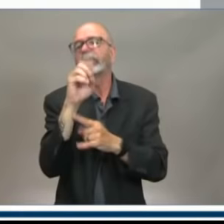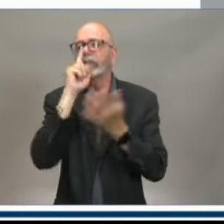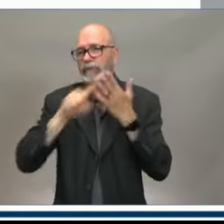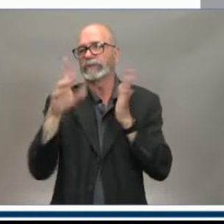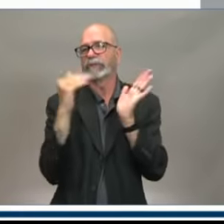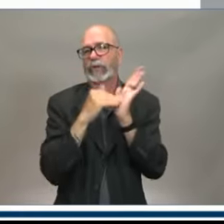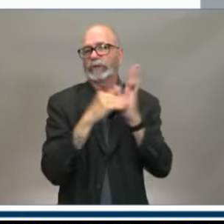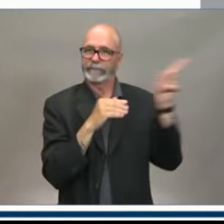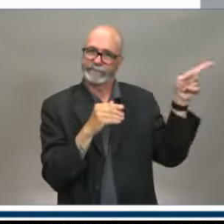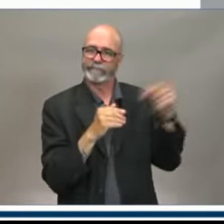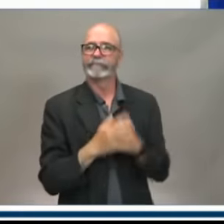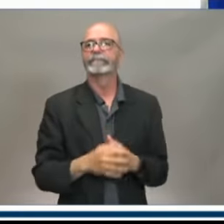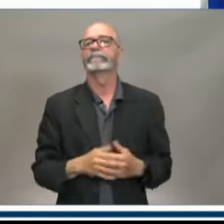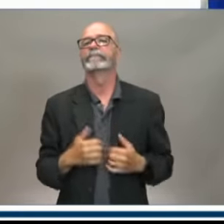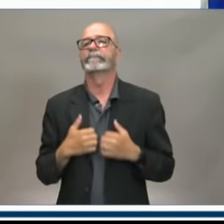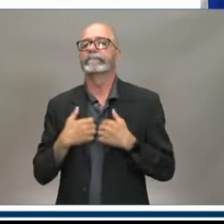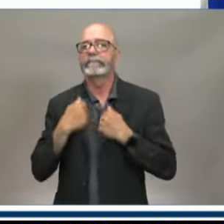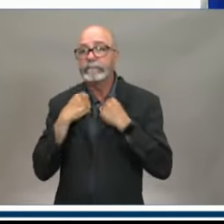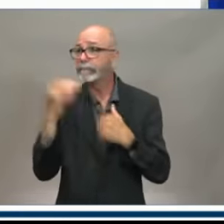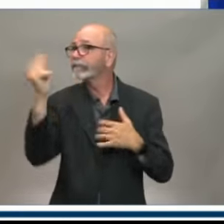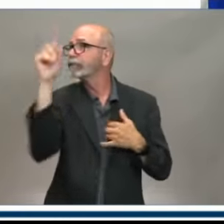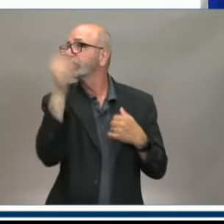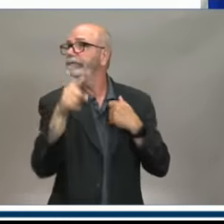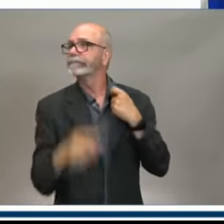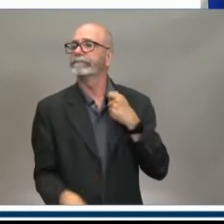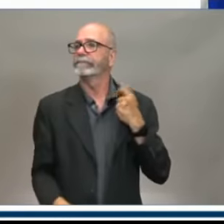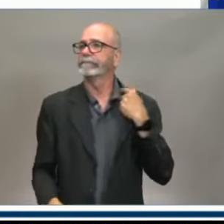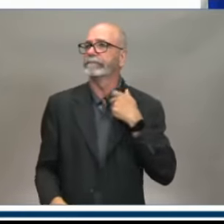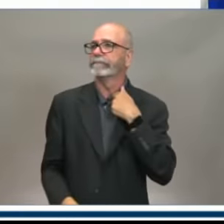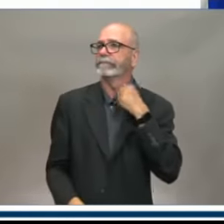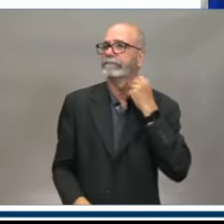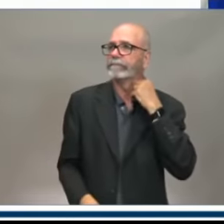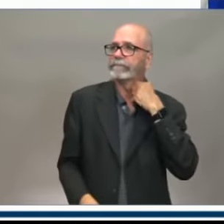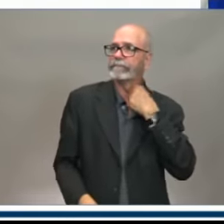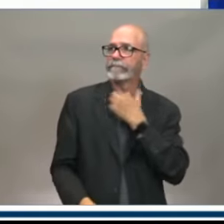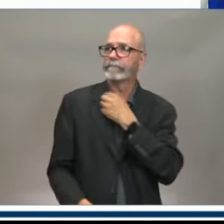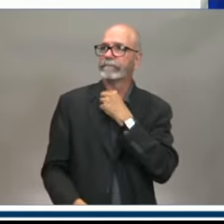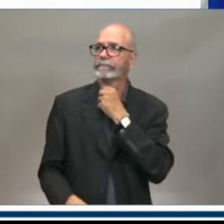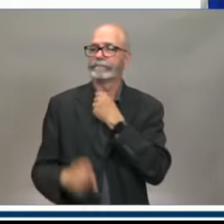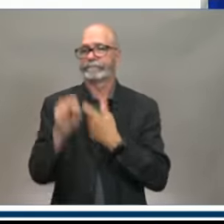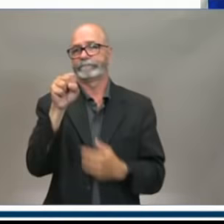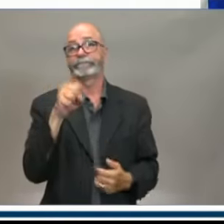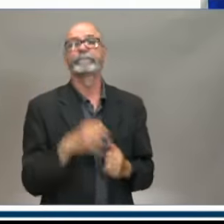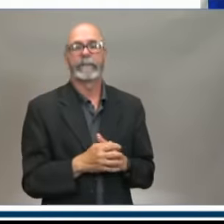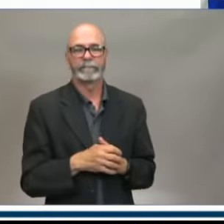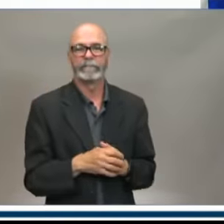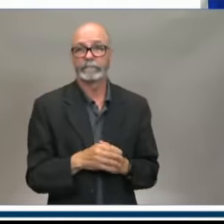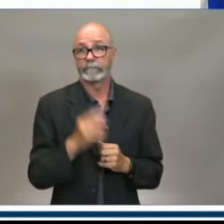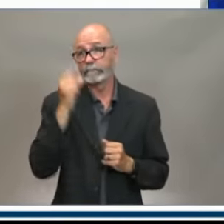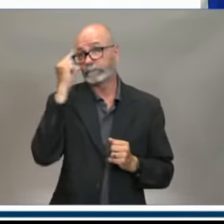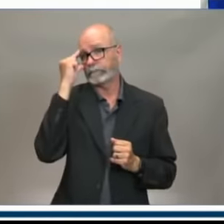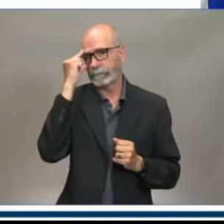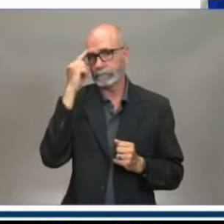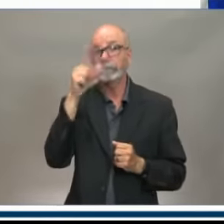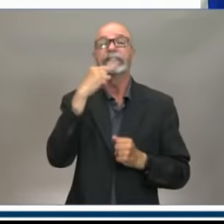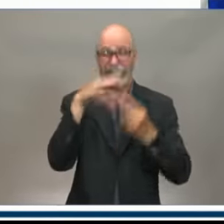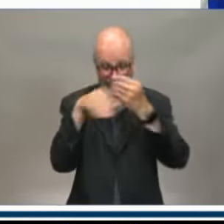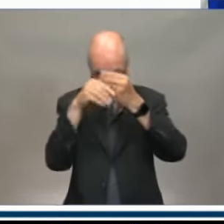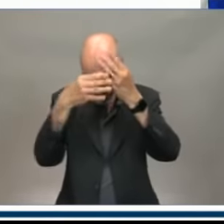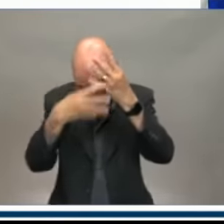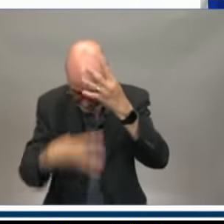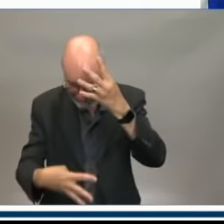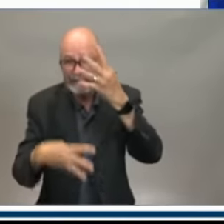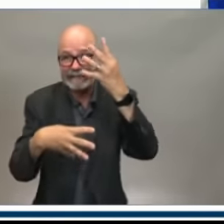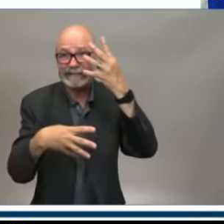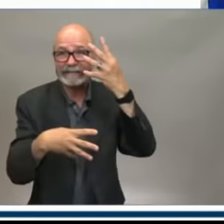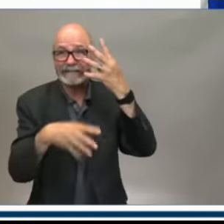appropriate. Go ahead, Natasha, with your follow-up. Thank you. Having expanded the list, how can you keep